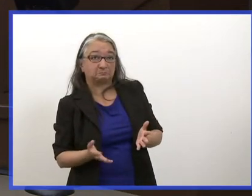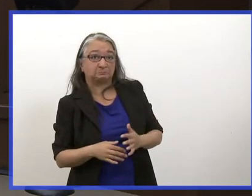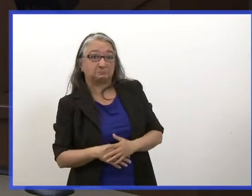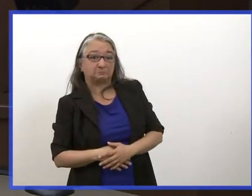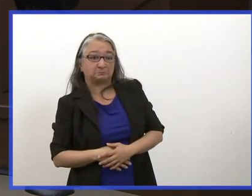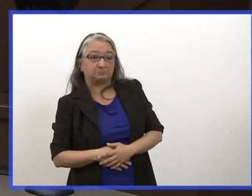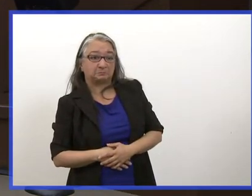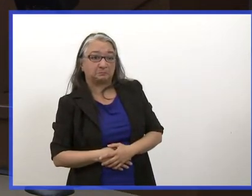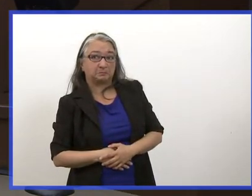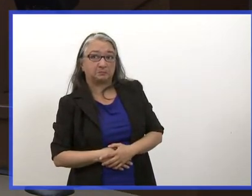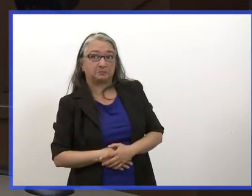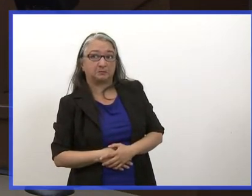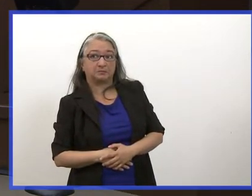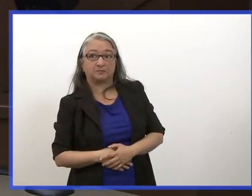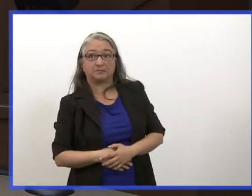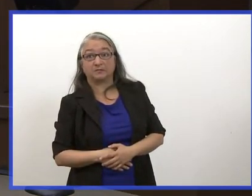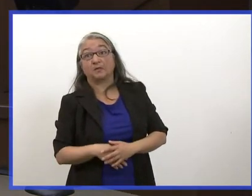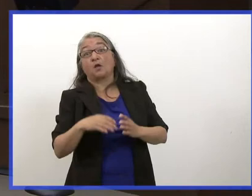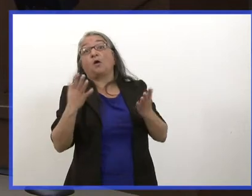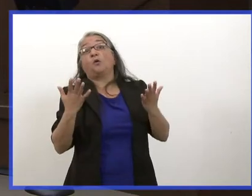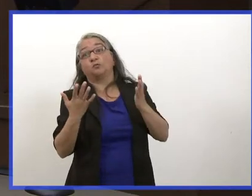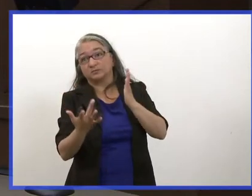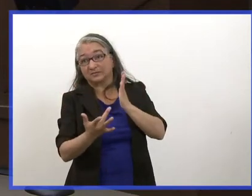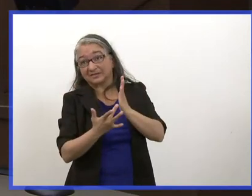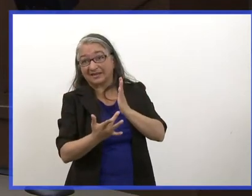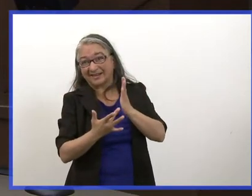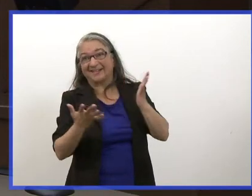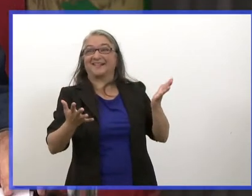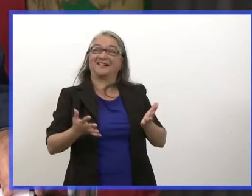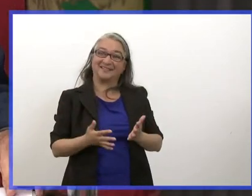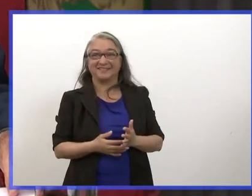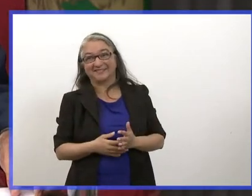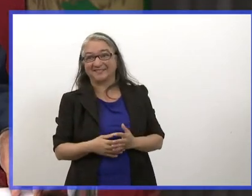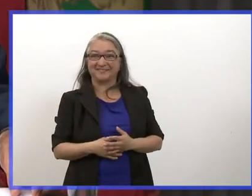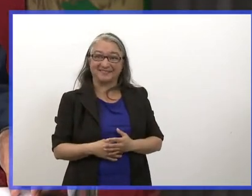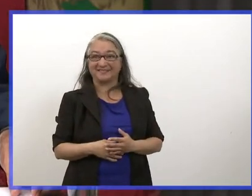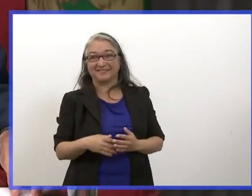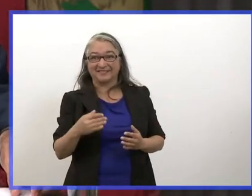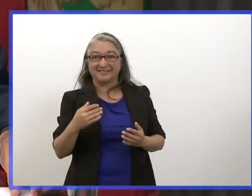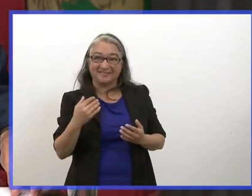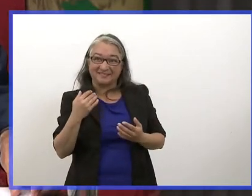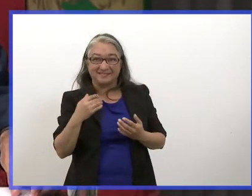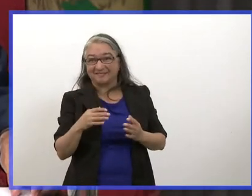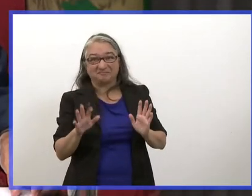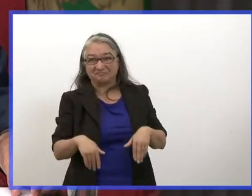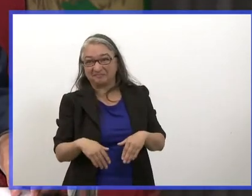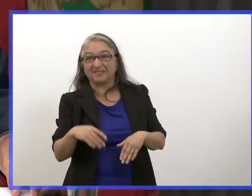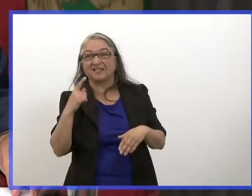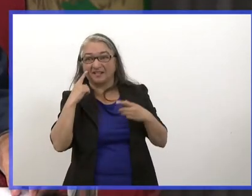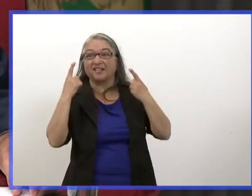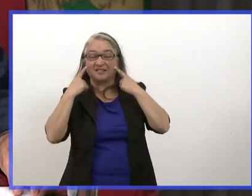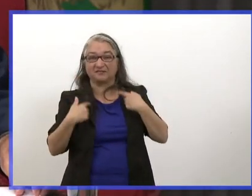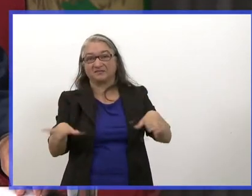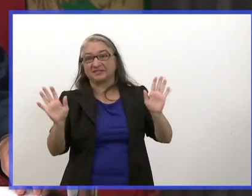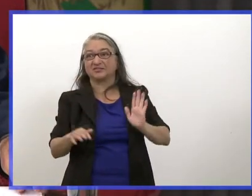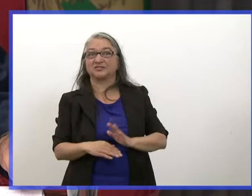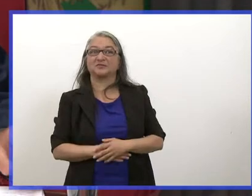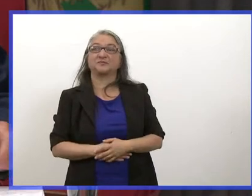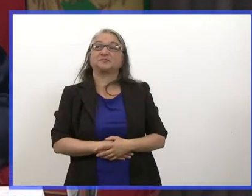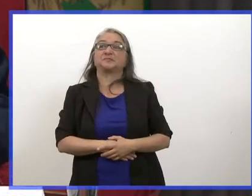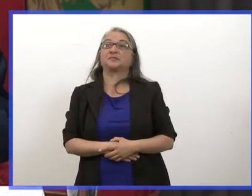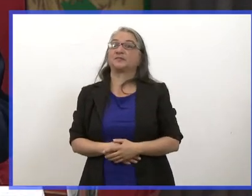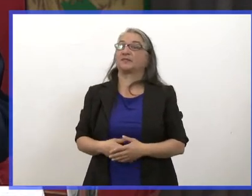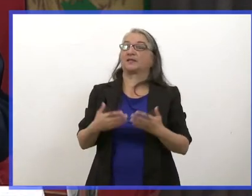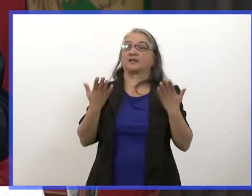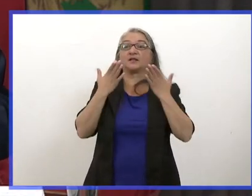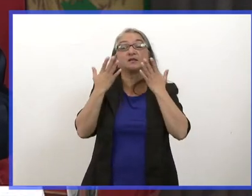Well, technology is fabulous when it works. I believe that's it, sir. I'll wind this up by just saying thanks to Dr. Roussin again and to his team for their